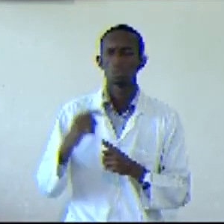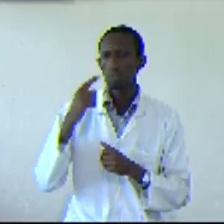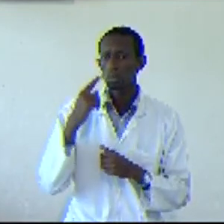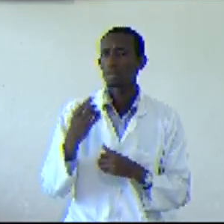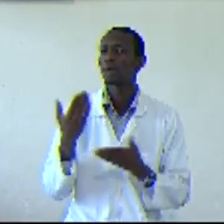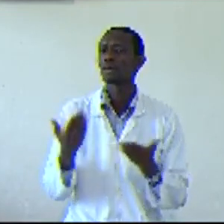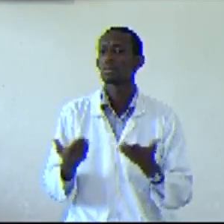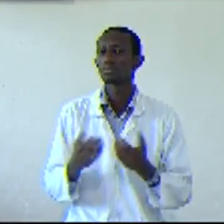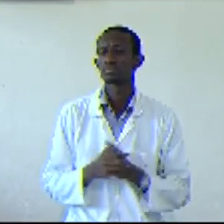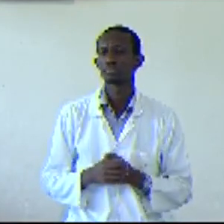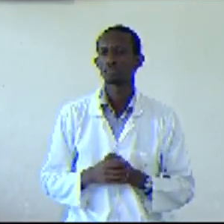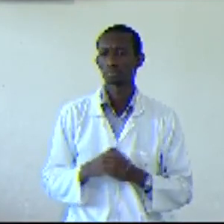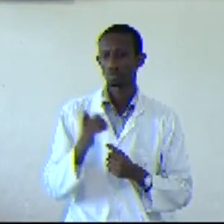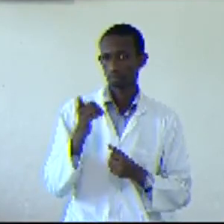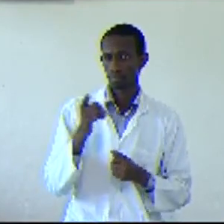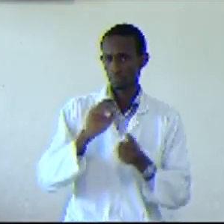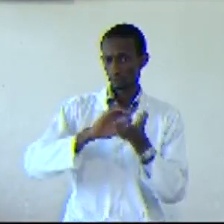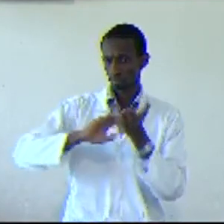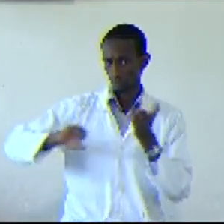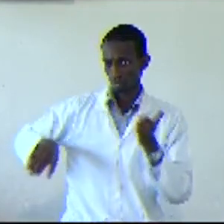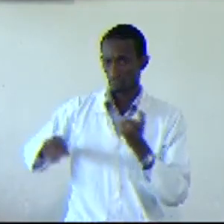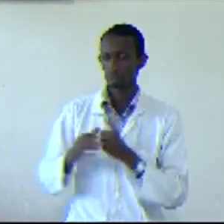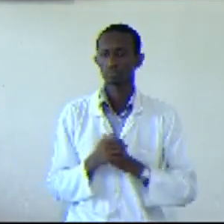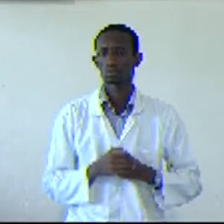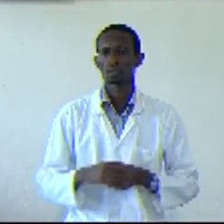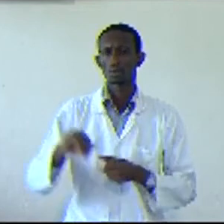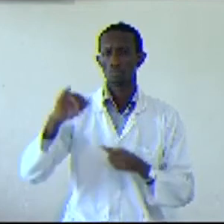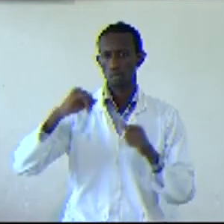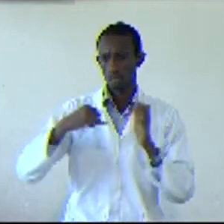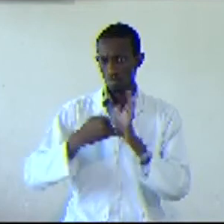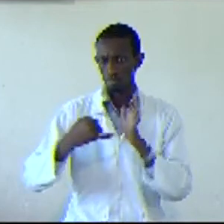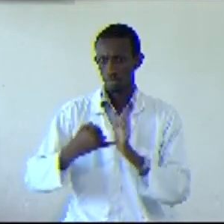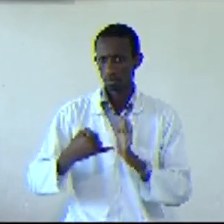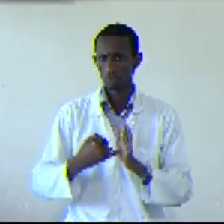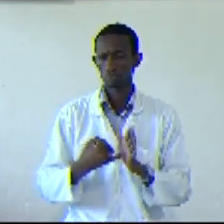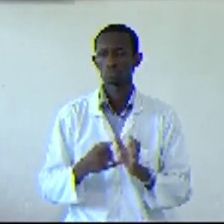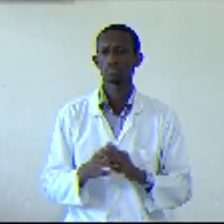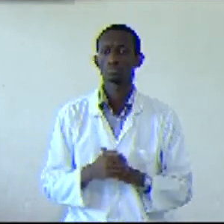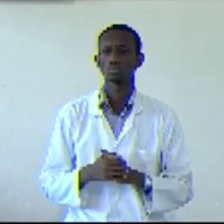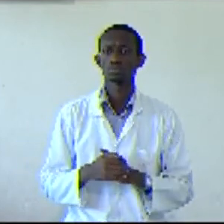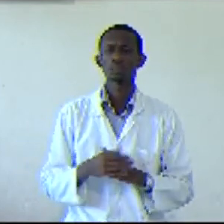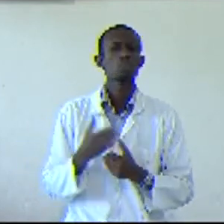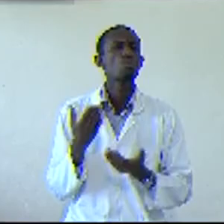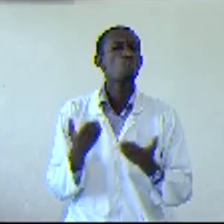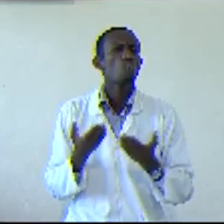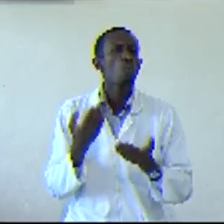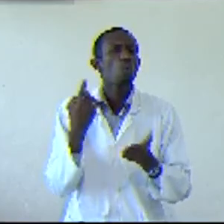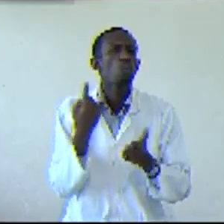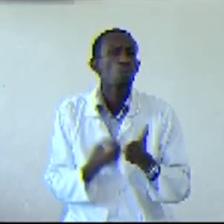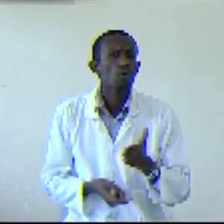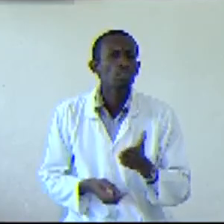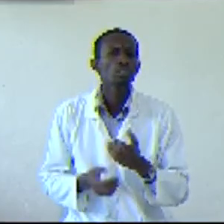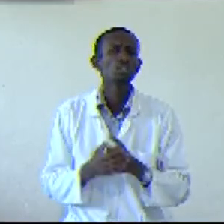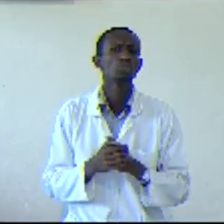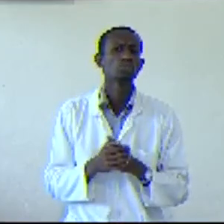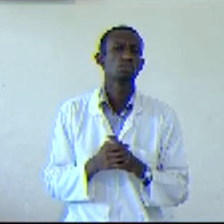one? It moves by the impact. What is the velocity V of the car A immediately after the